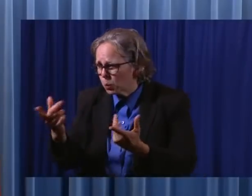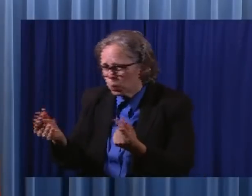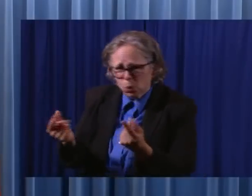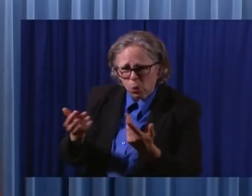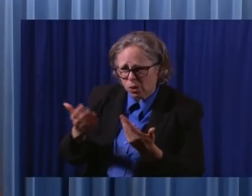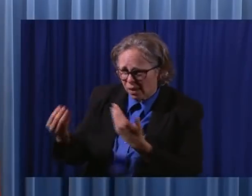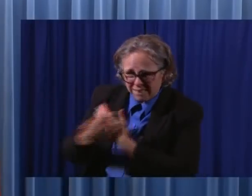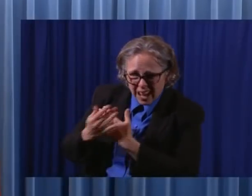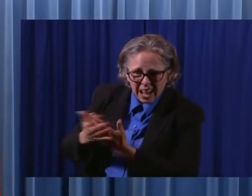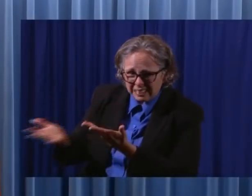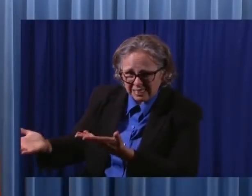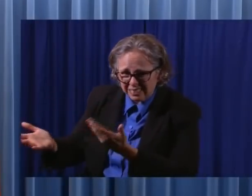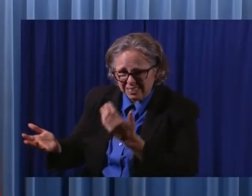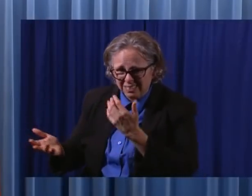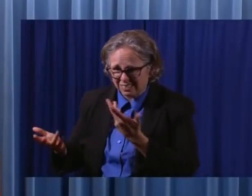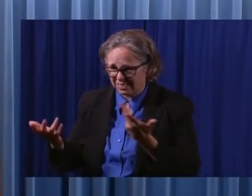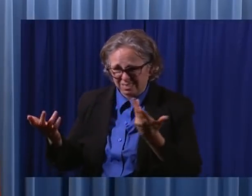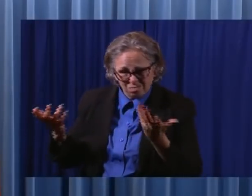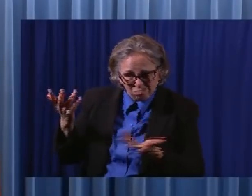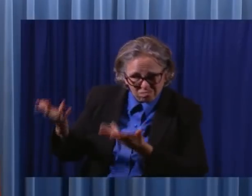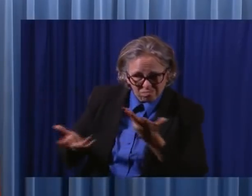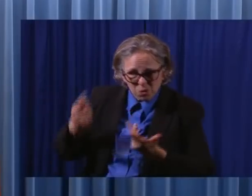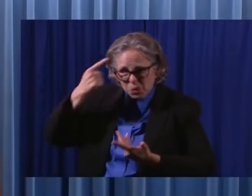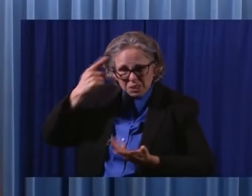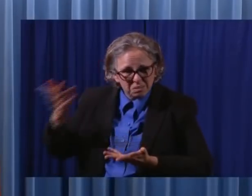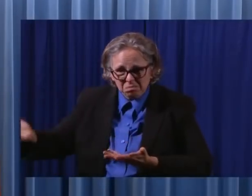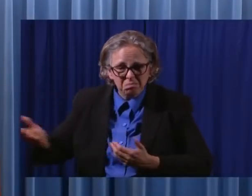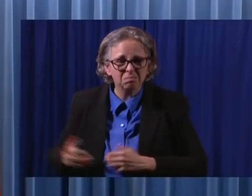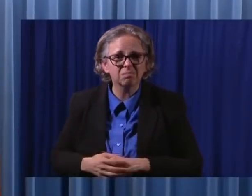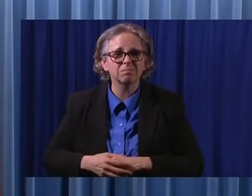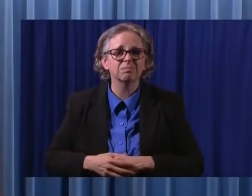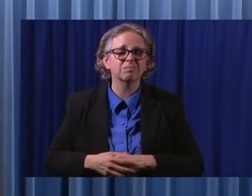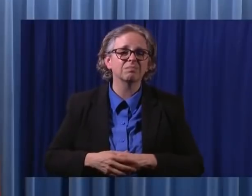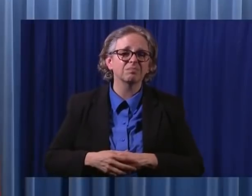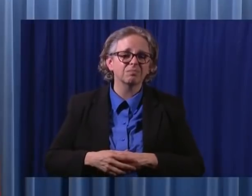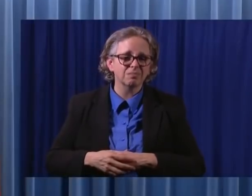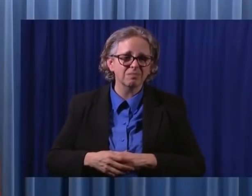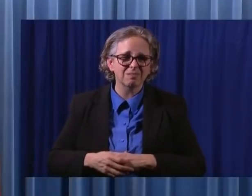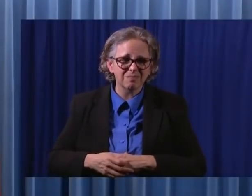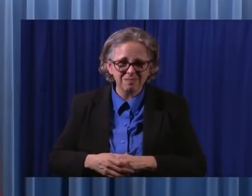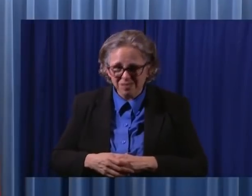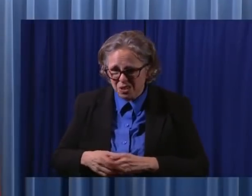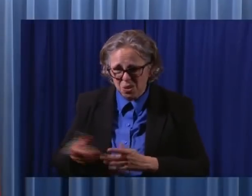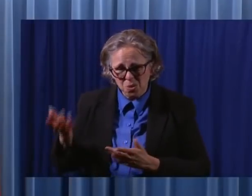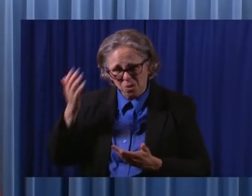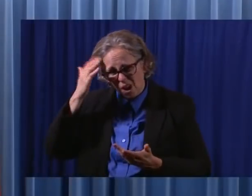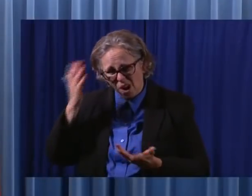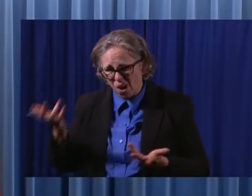people in Montgomery County? You talked about